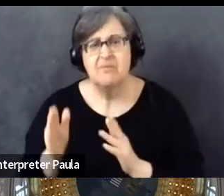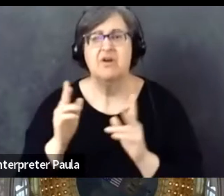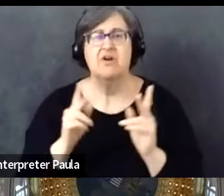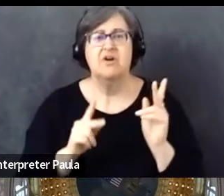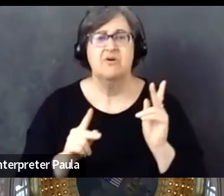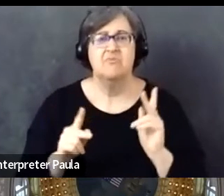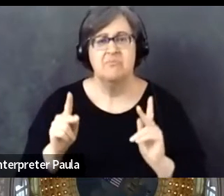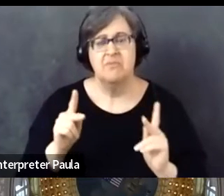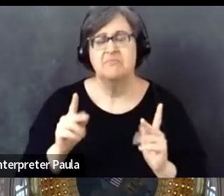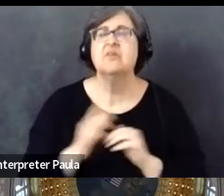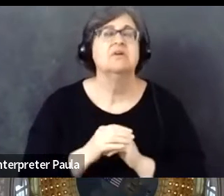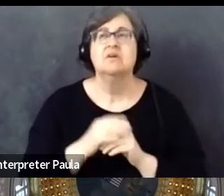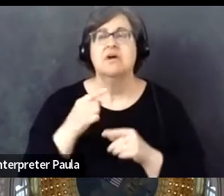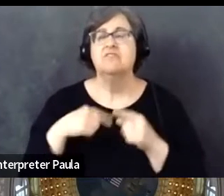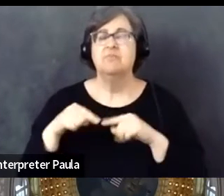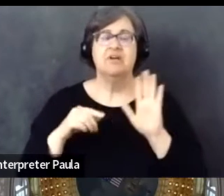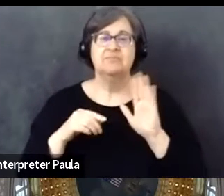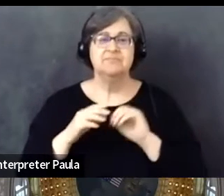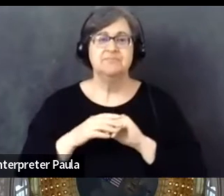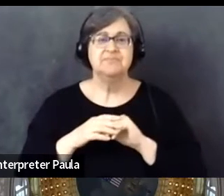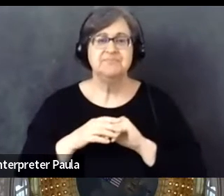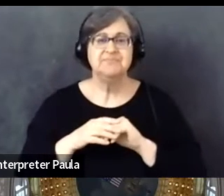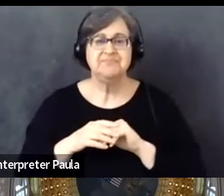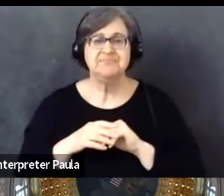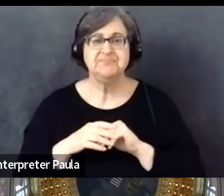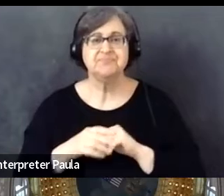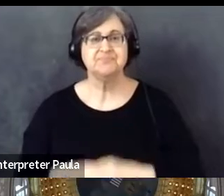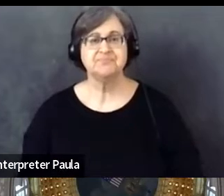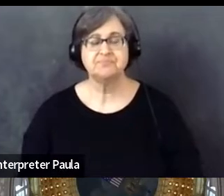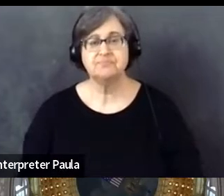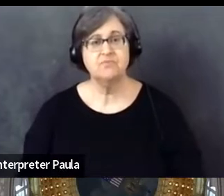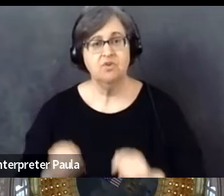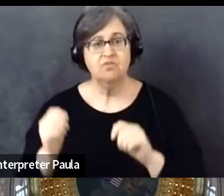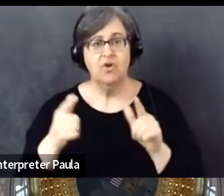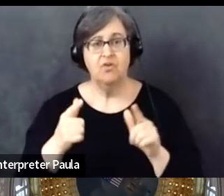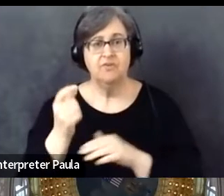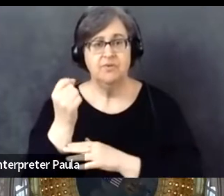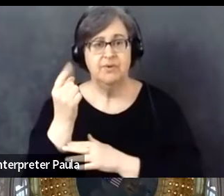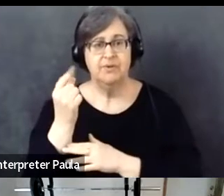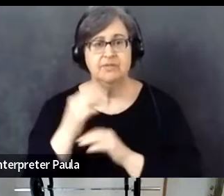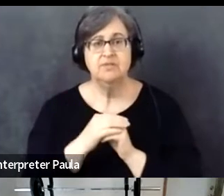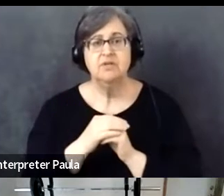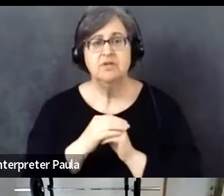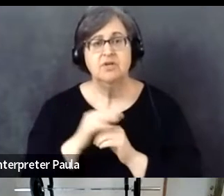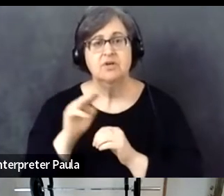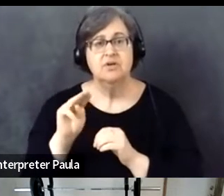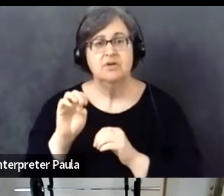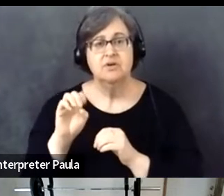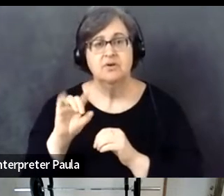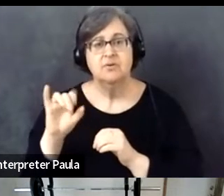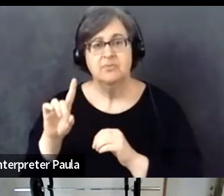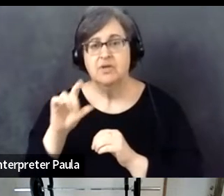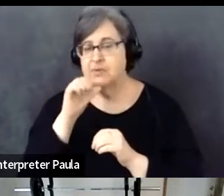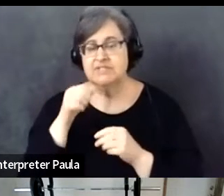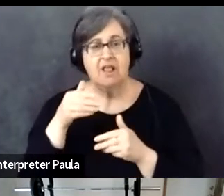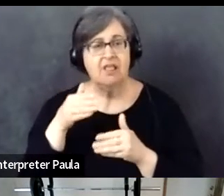when, well, let me back up first, Hugh. So for everybody to know, Medicaid wasn't allowed